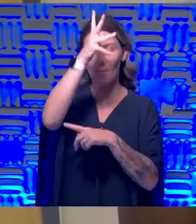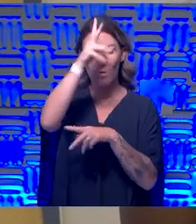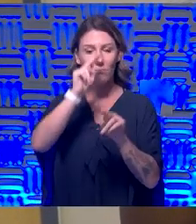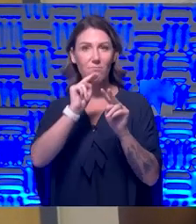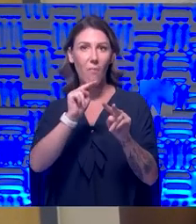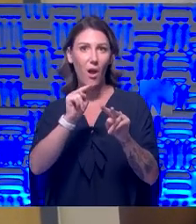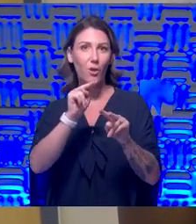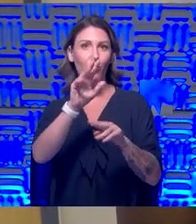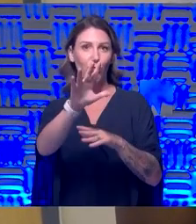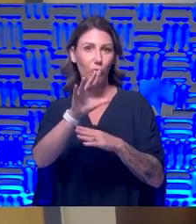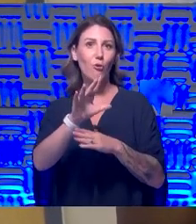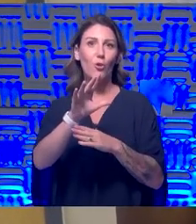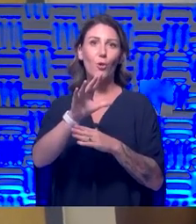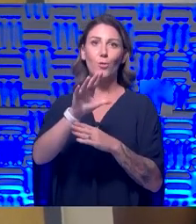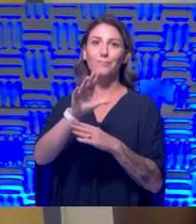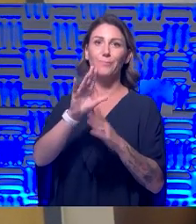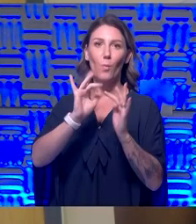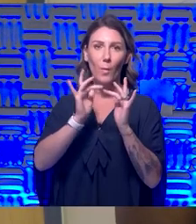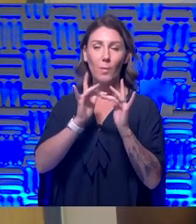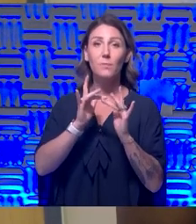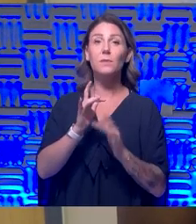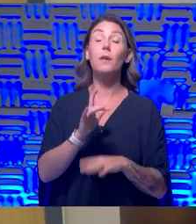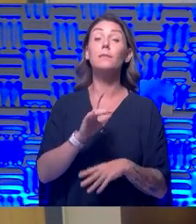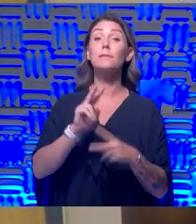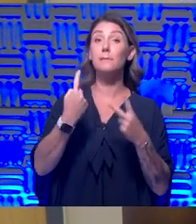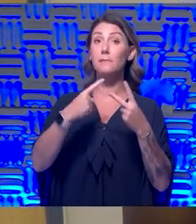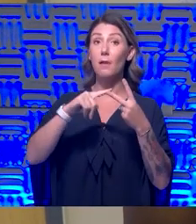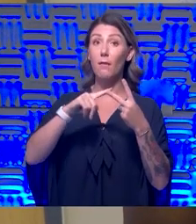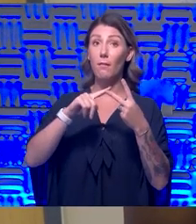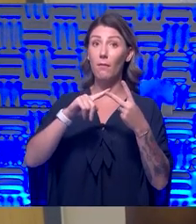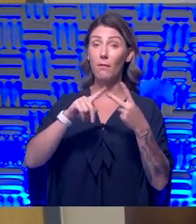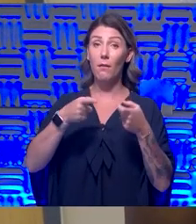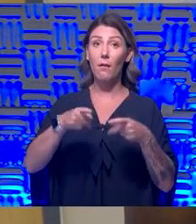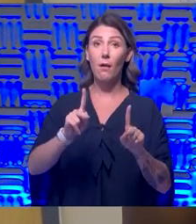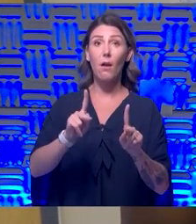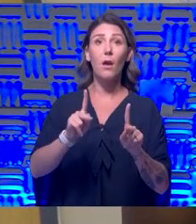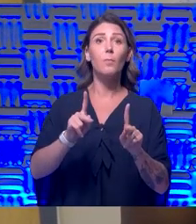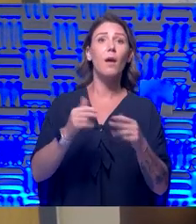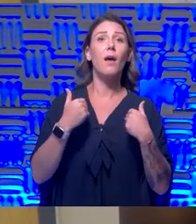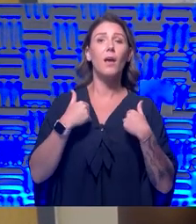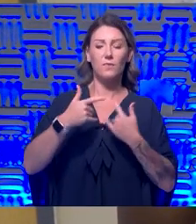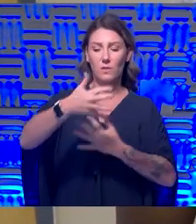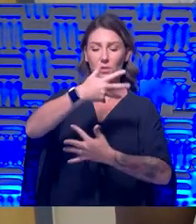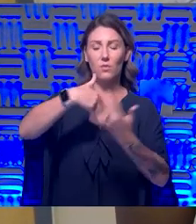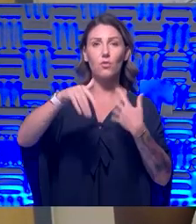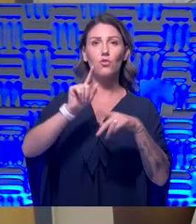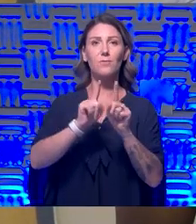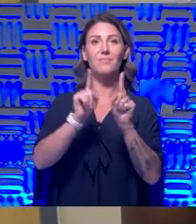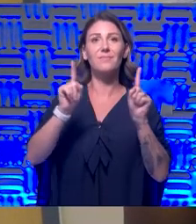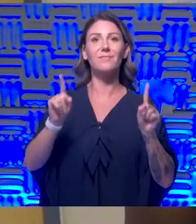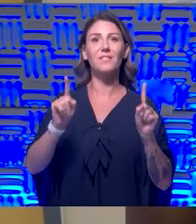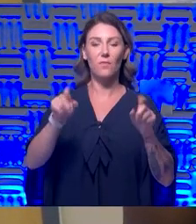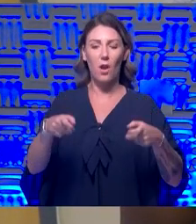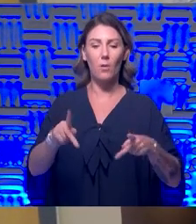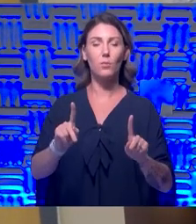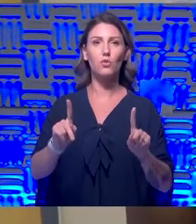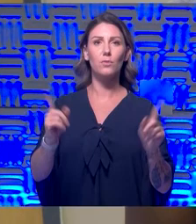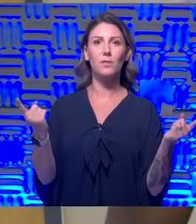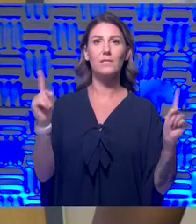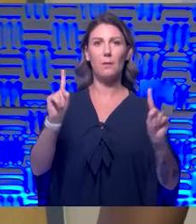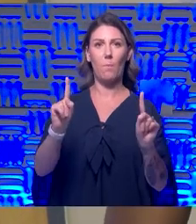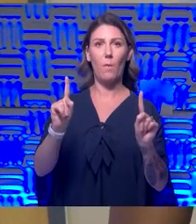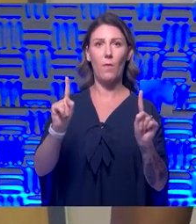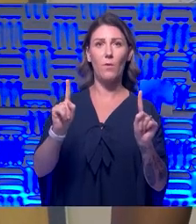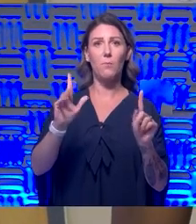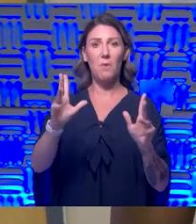that they're going on to. But that's a great avenue. A second option would be to have socially distanced opportunities to get together. So having their friends hang